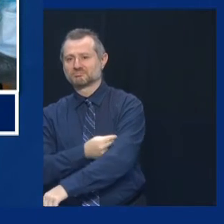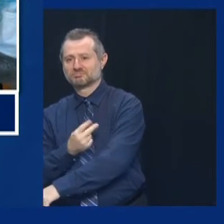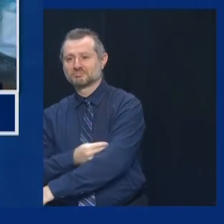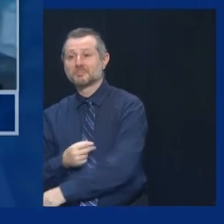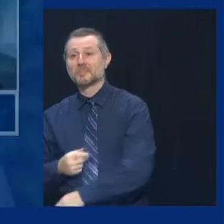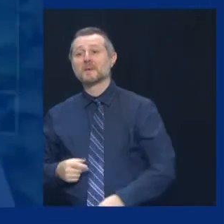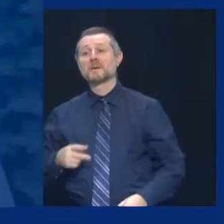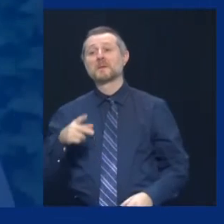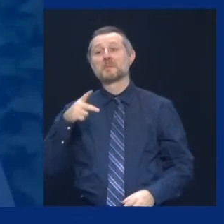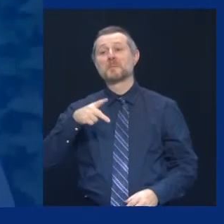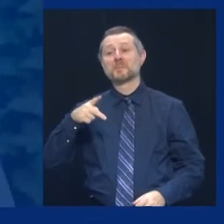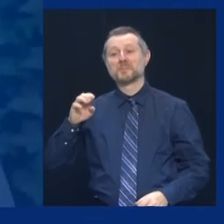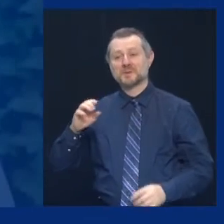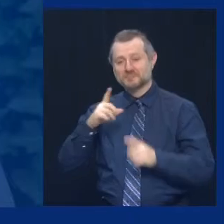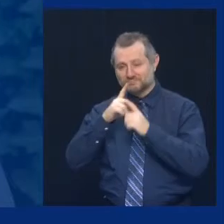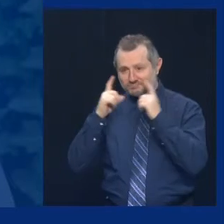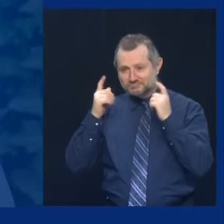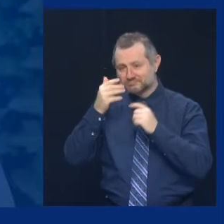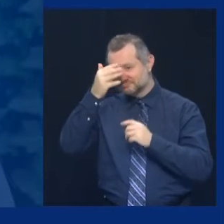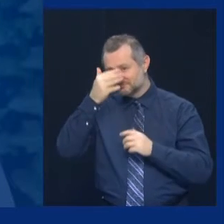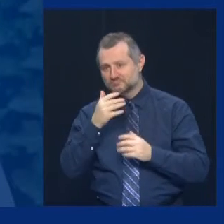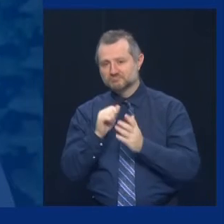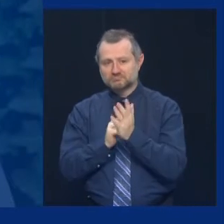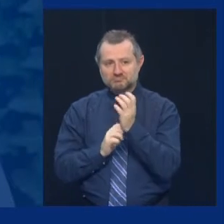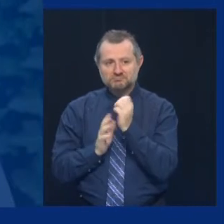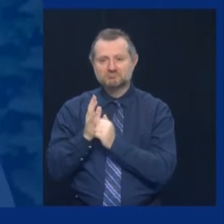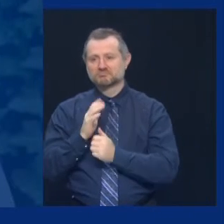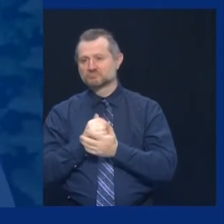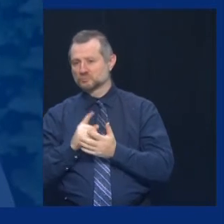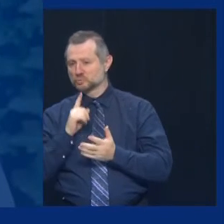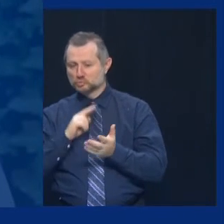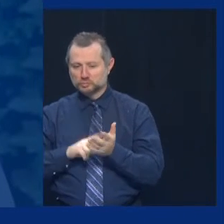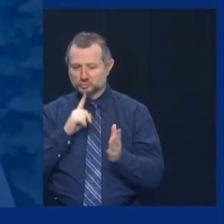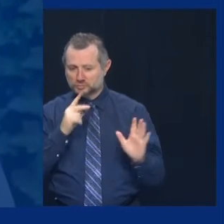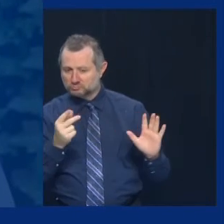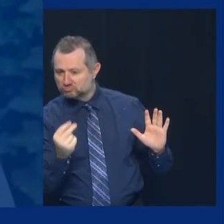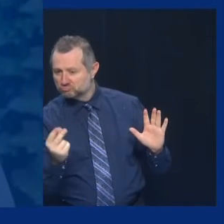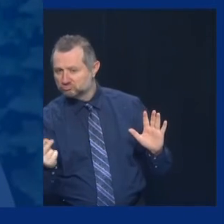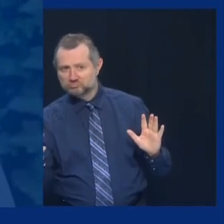PPE on the nurses and doctors.